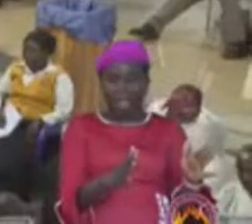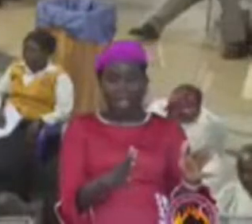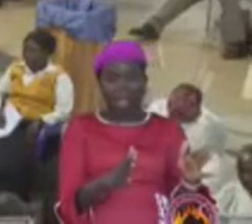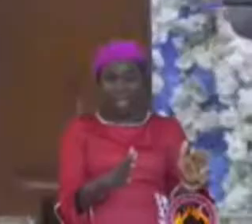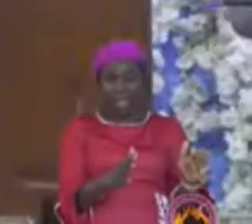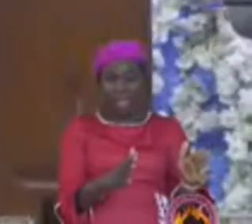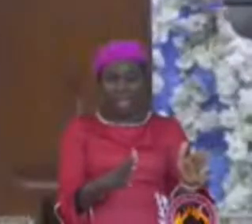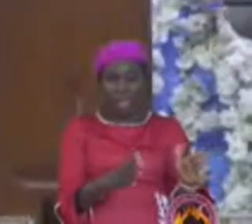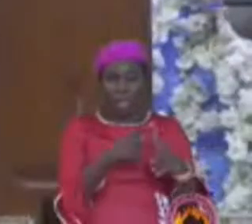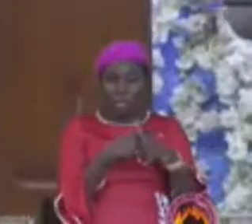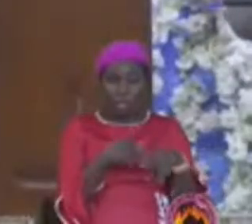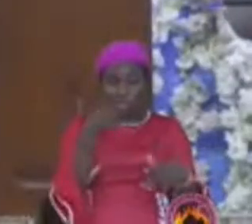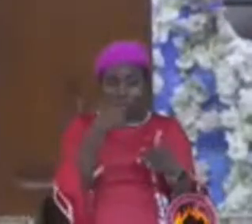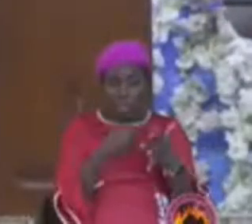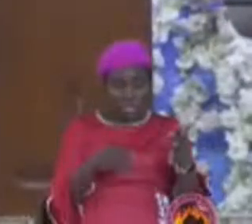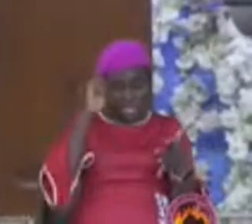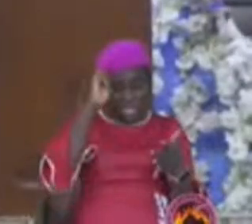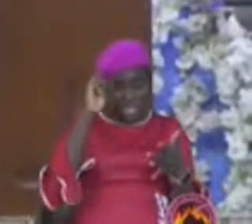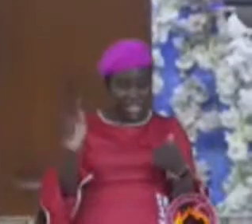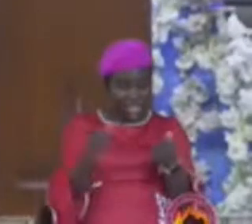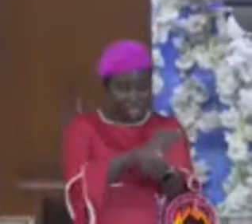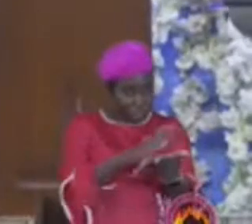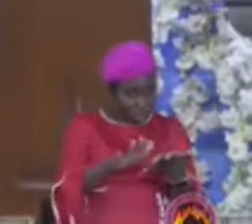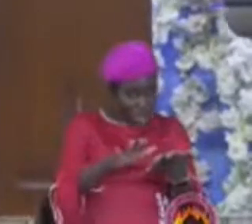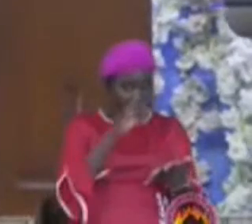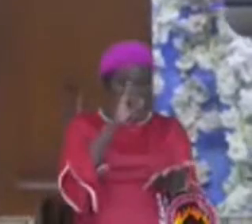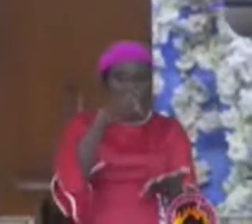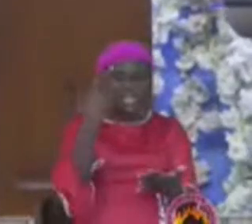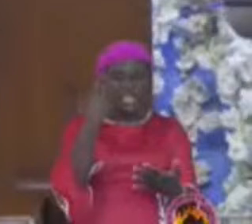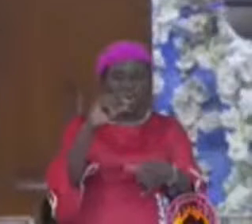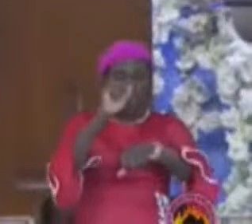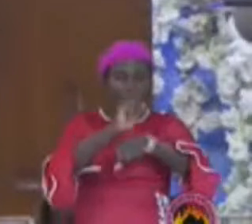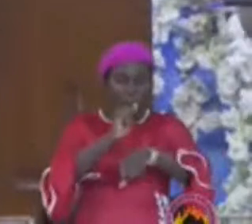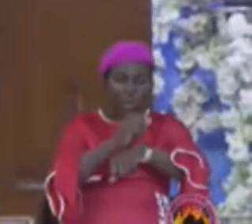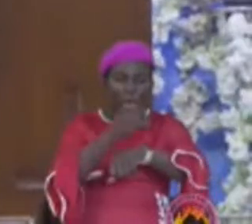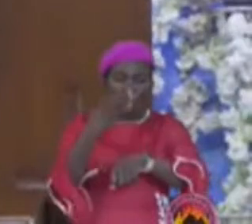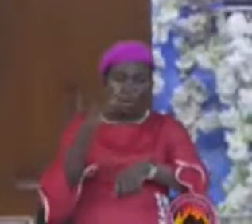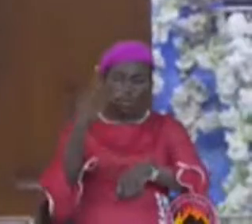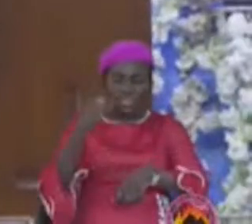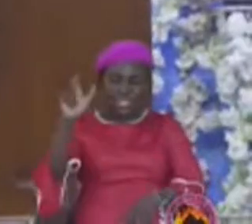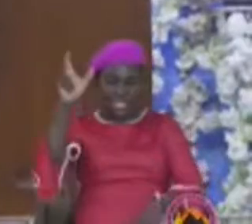But what he destroys is the works of the devil,